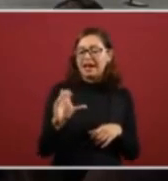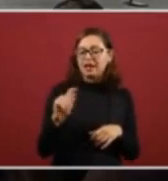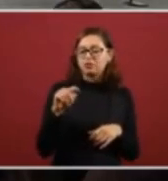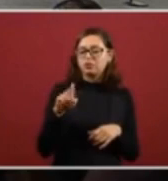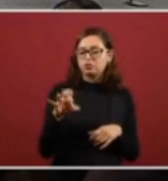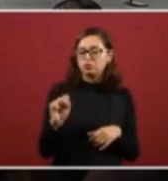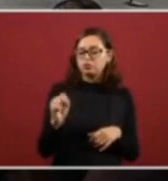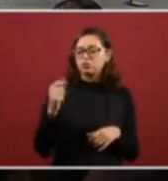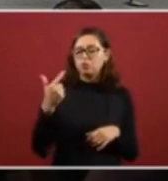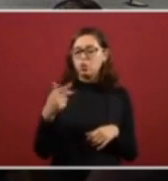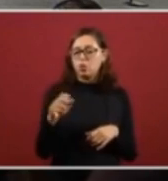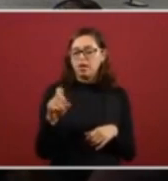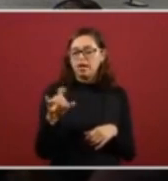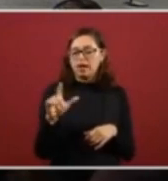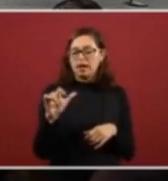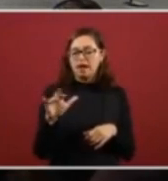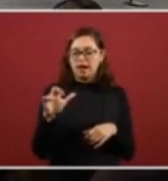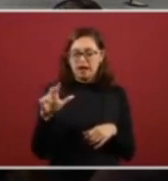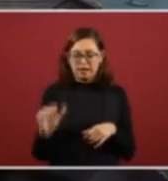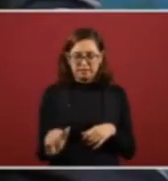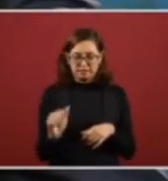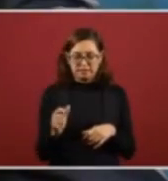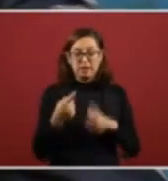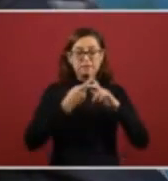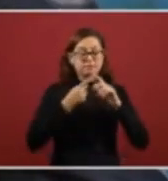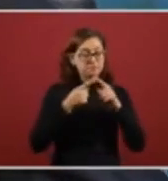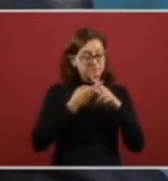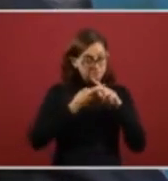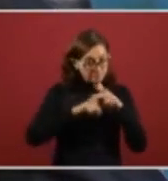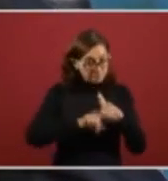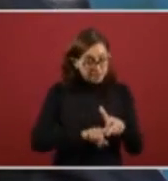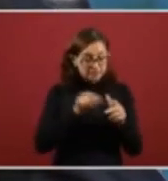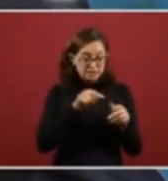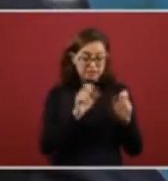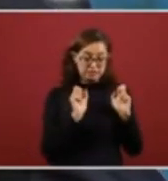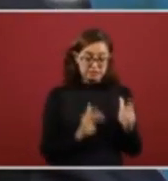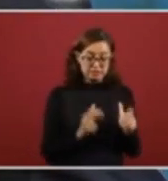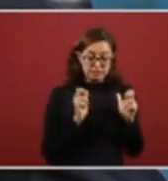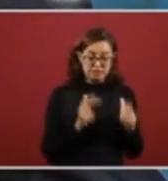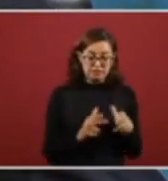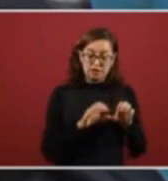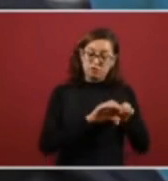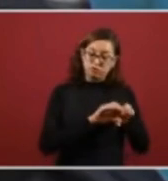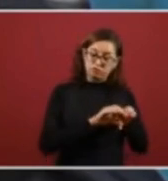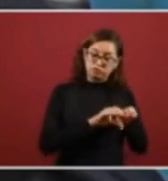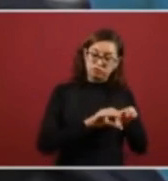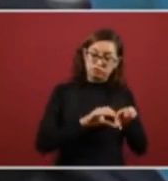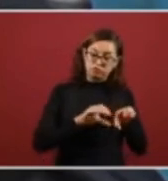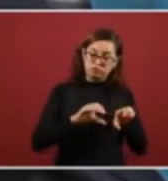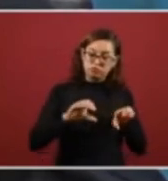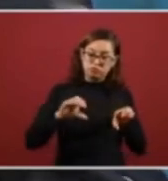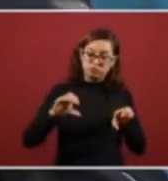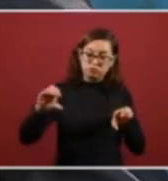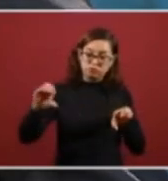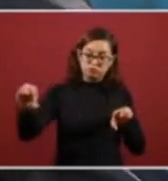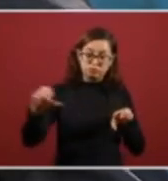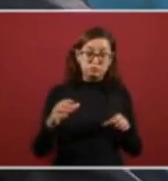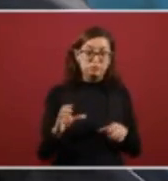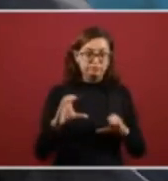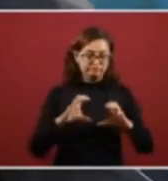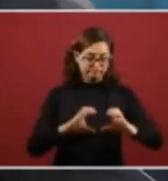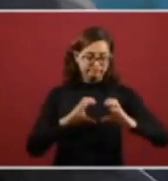And it runs from the south of our country to Reforma Chiapas. It's a tube that's about